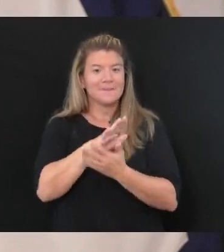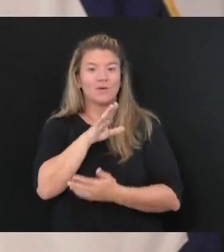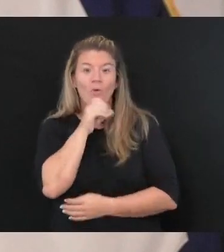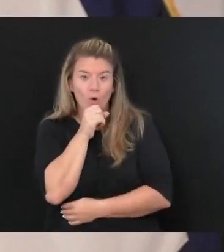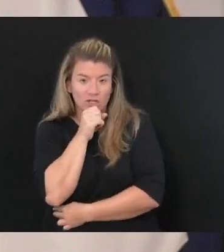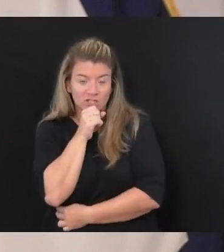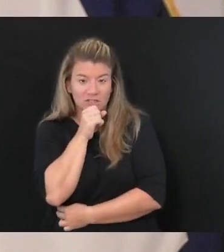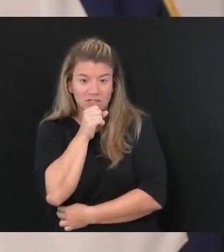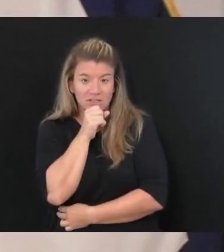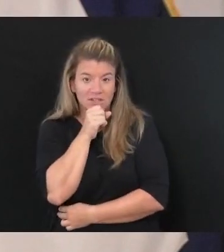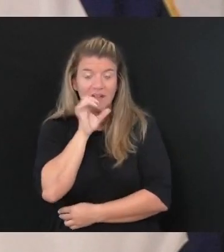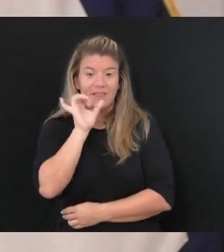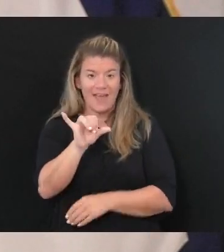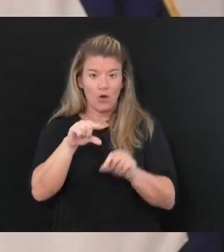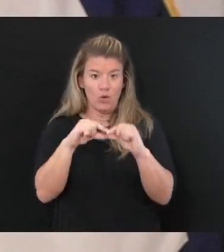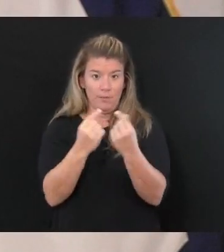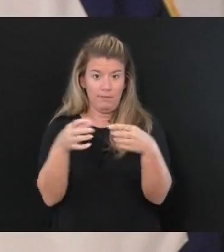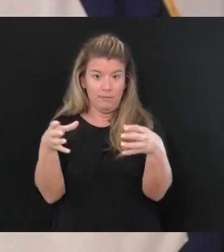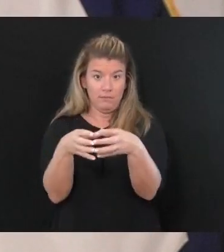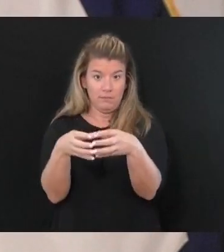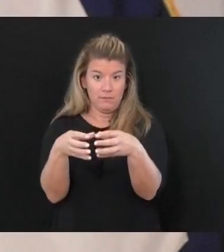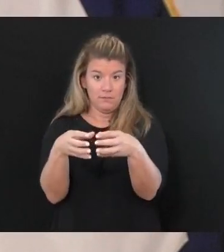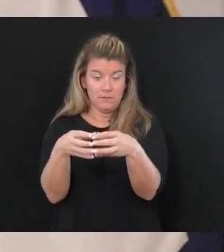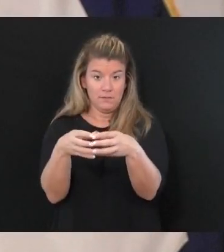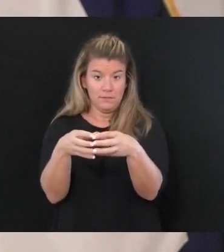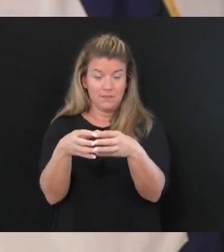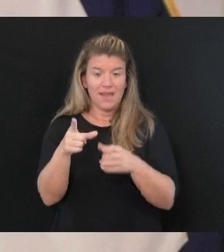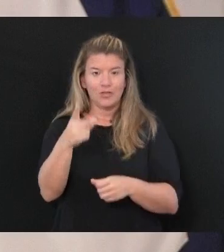into an orange category as the